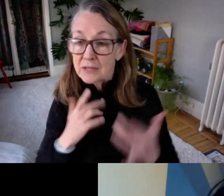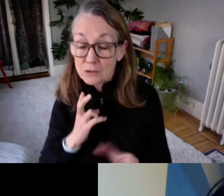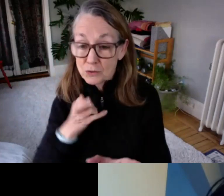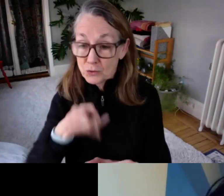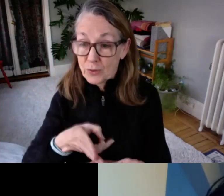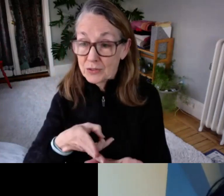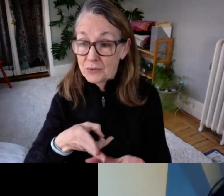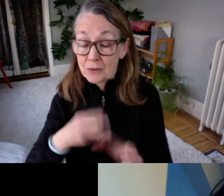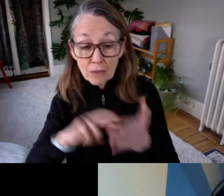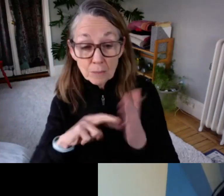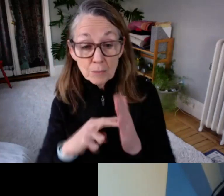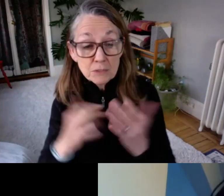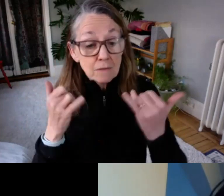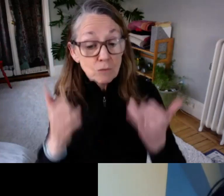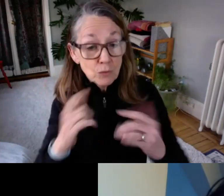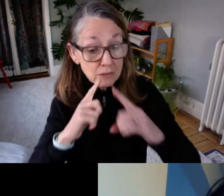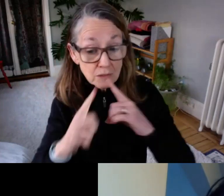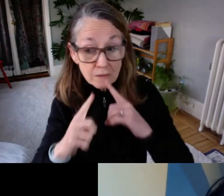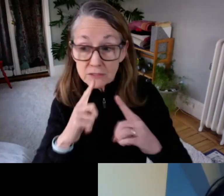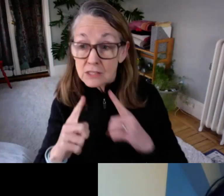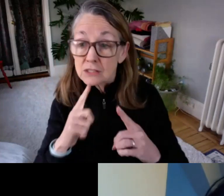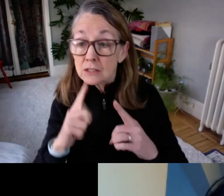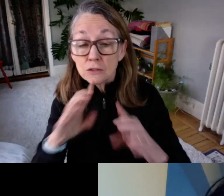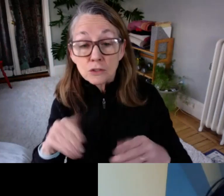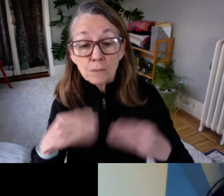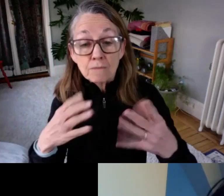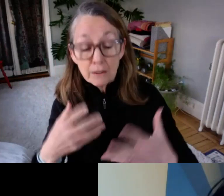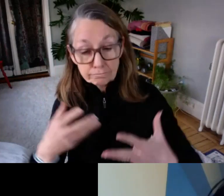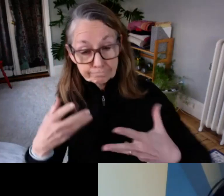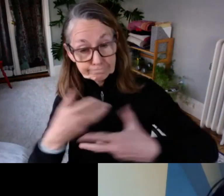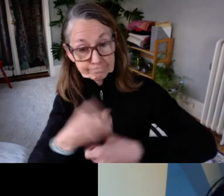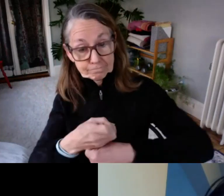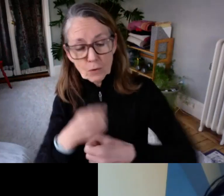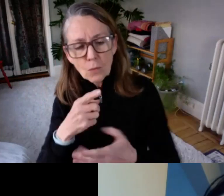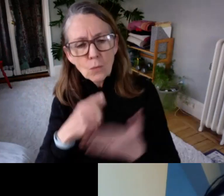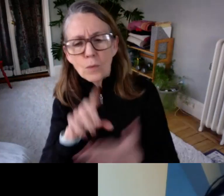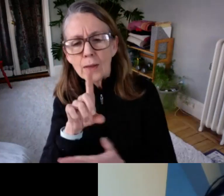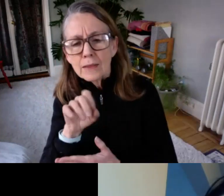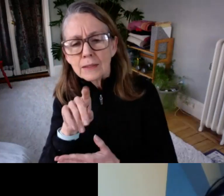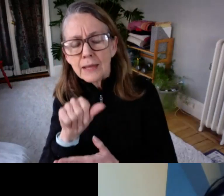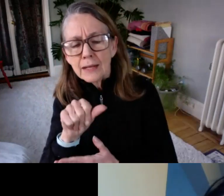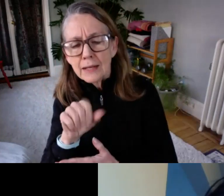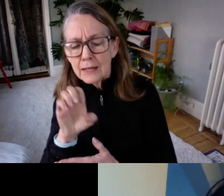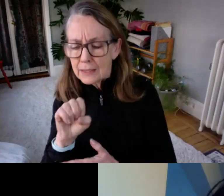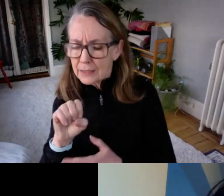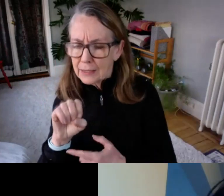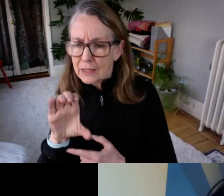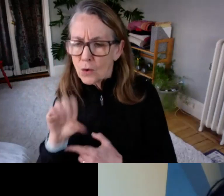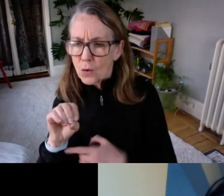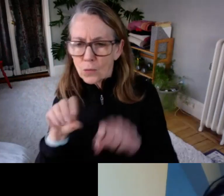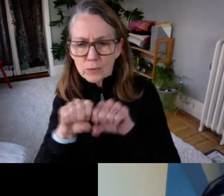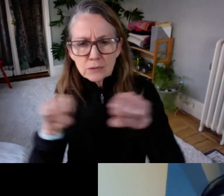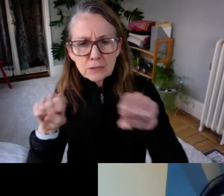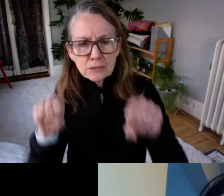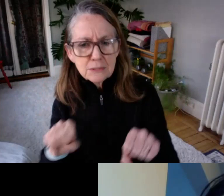the purpose of today's conversation is to provide an overview of what the data ecosystem is, and to explore with